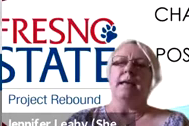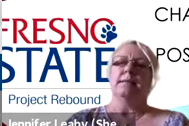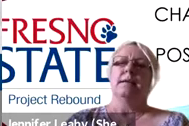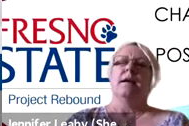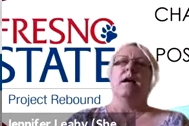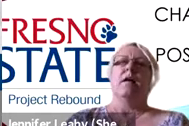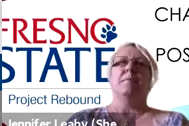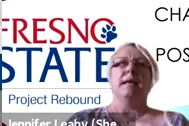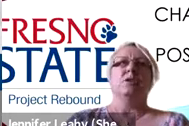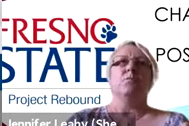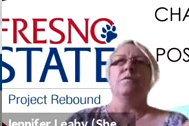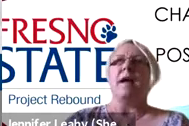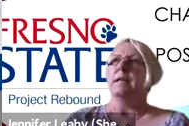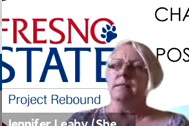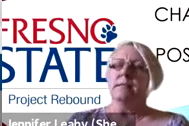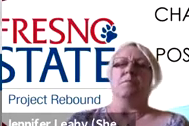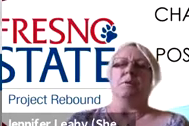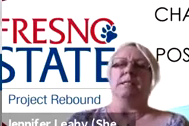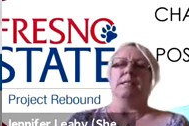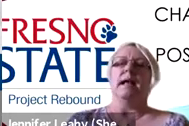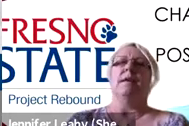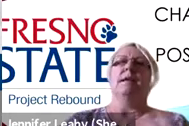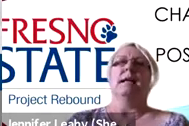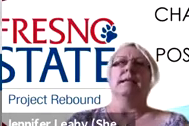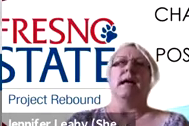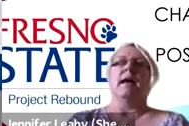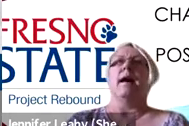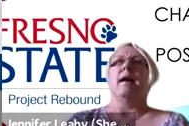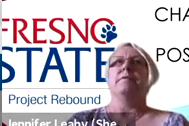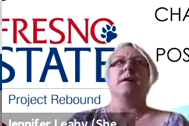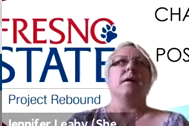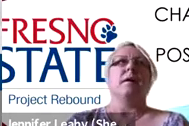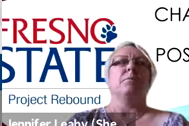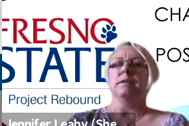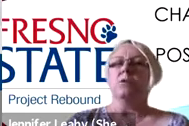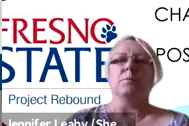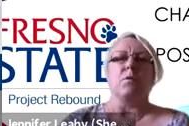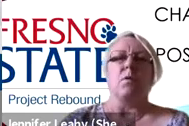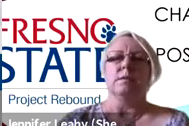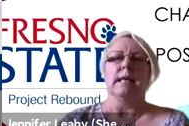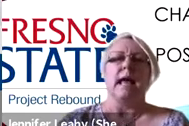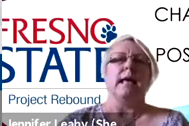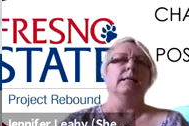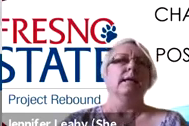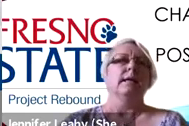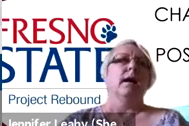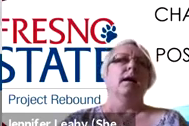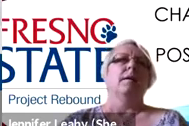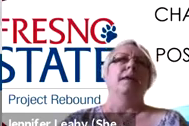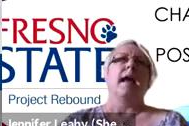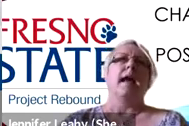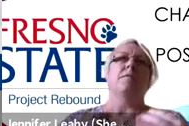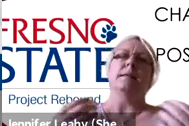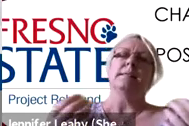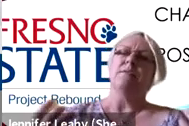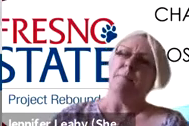undo that, they began to move out in the community, and they began to have important leadership roles, and